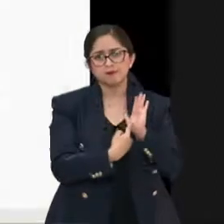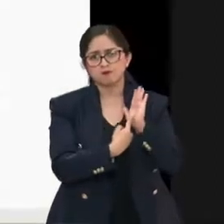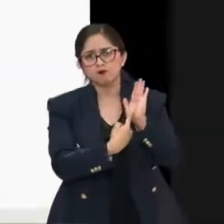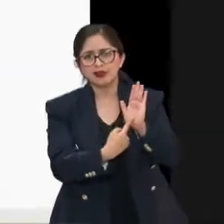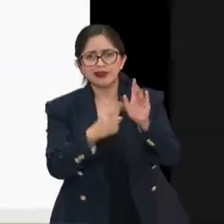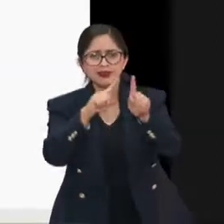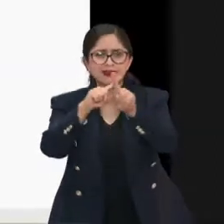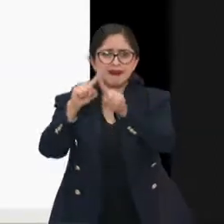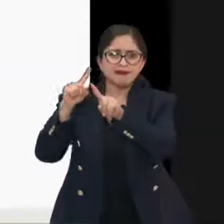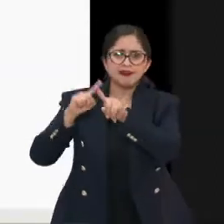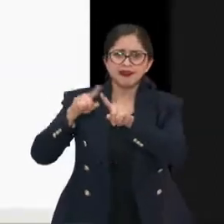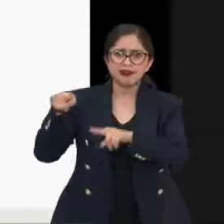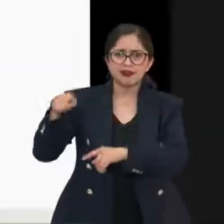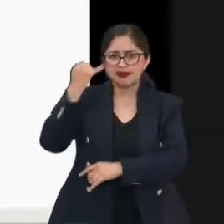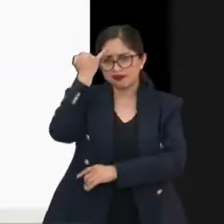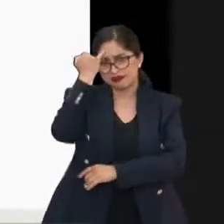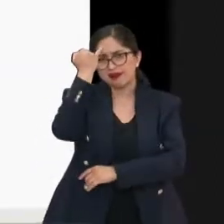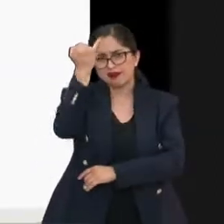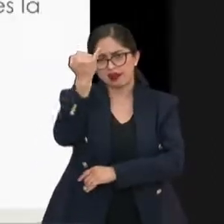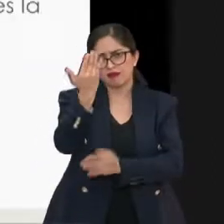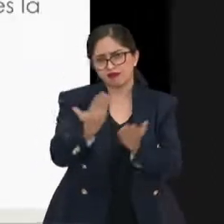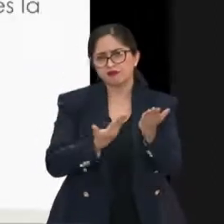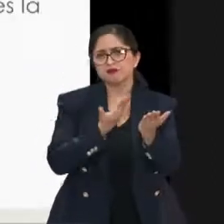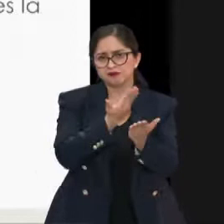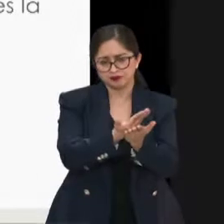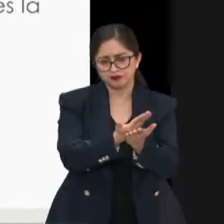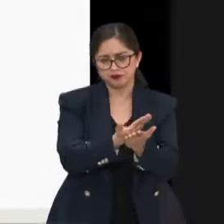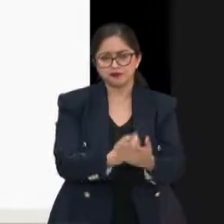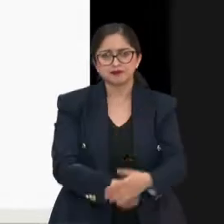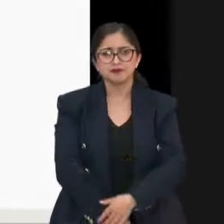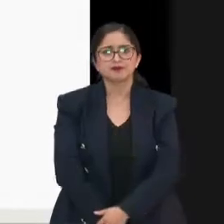I will be discussing the following ideas.